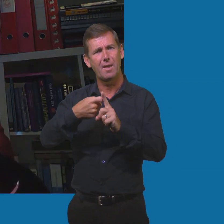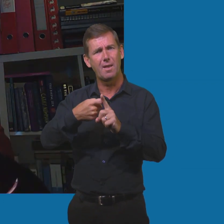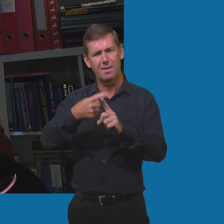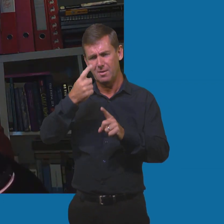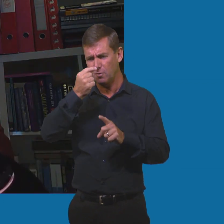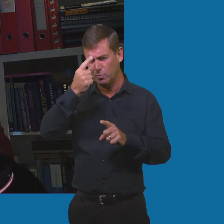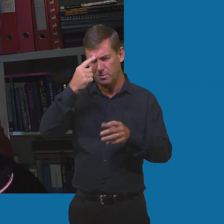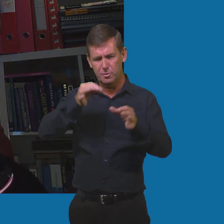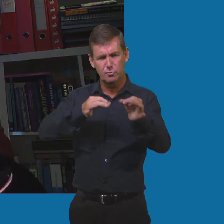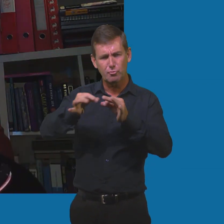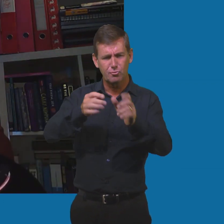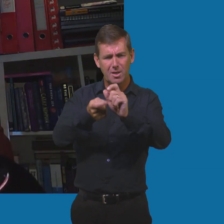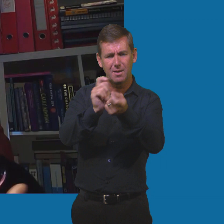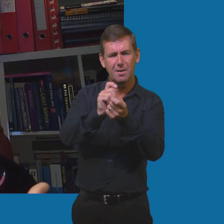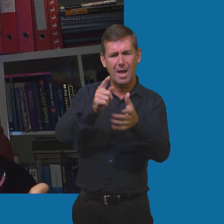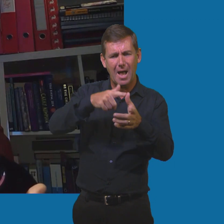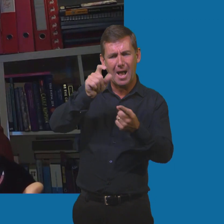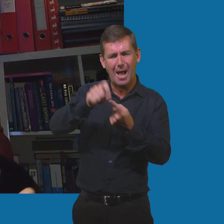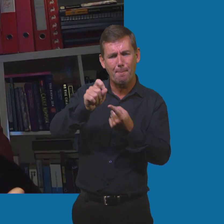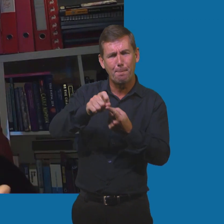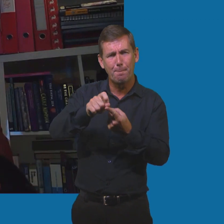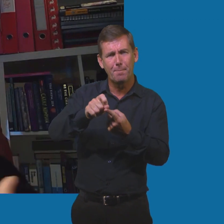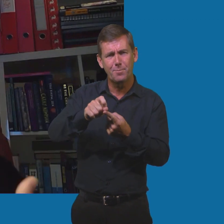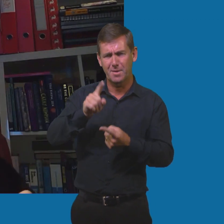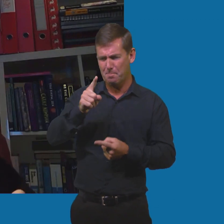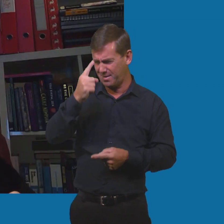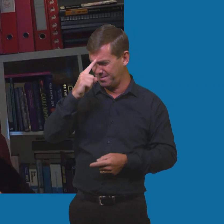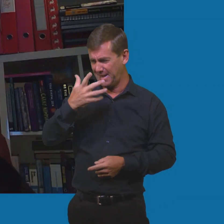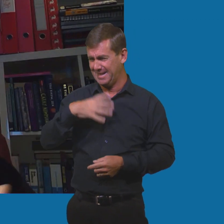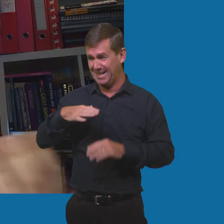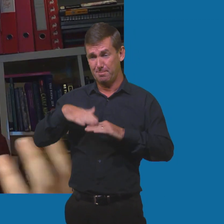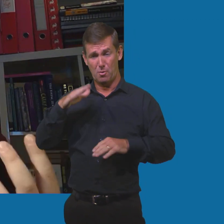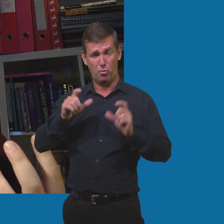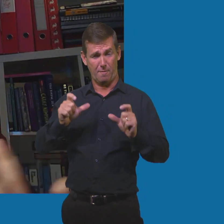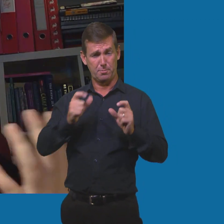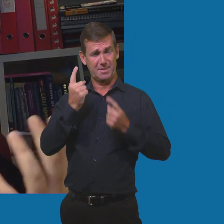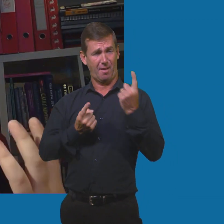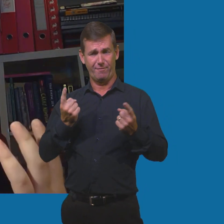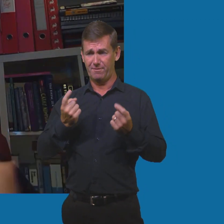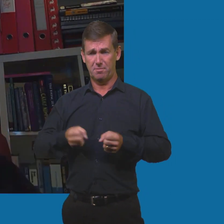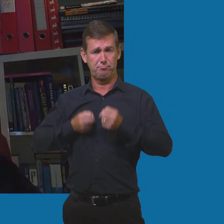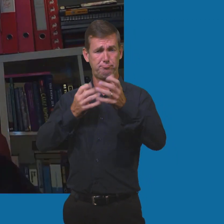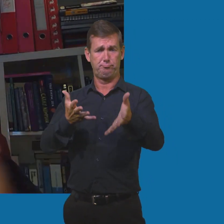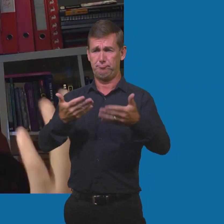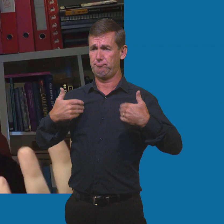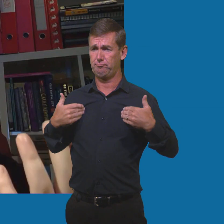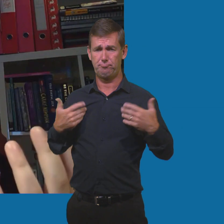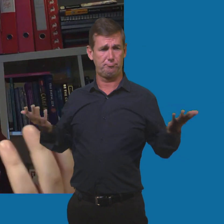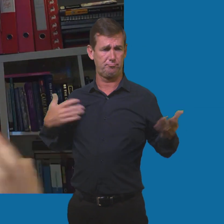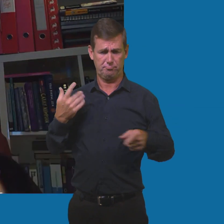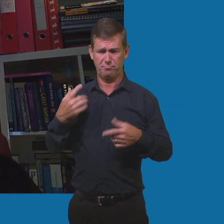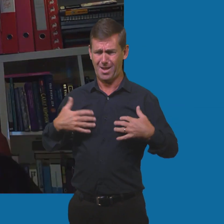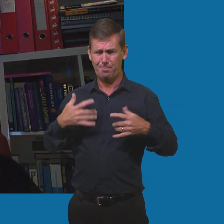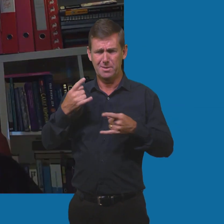things better, but we need to get a bit more comfortable sometimes talking about it and highlighting the fact that, we are potentially